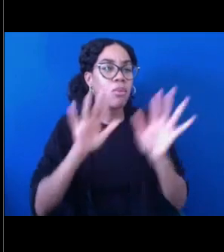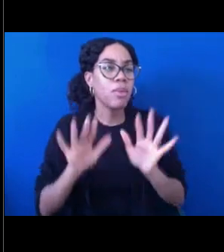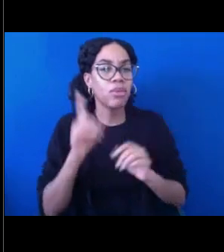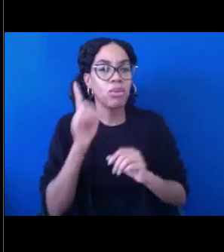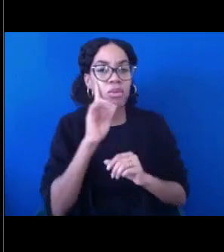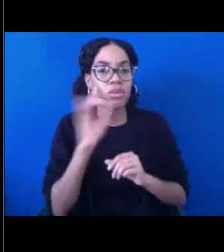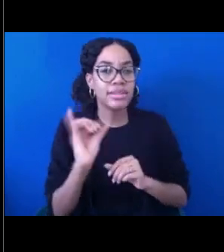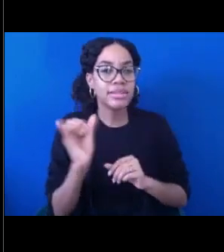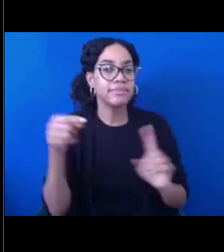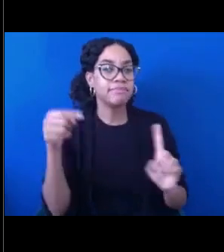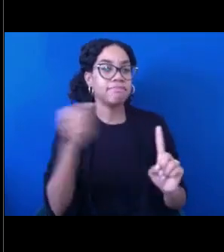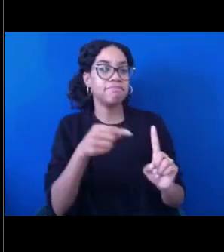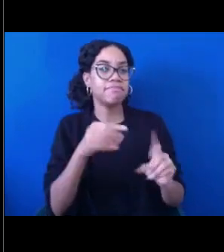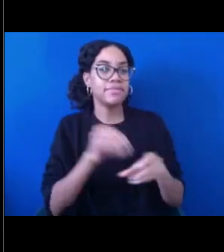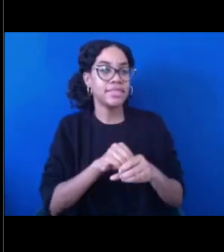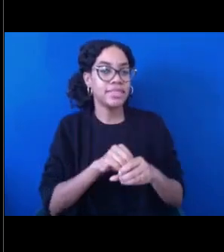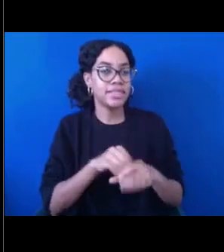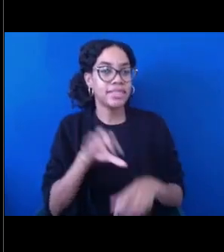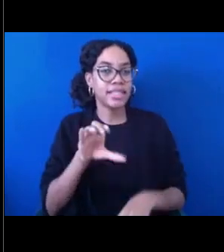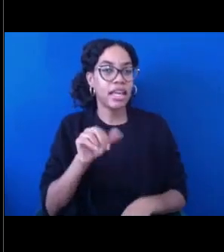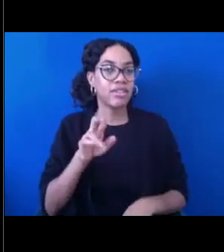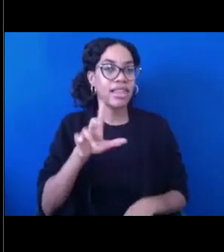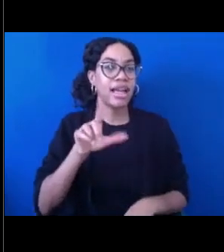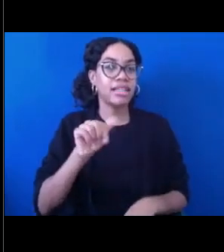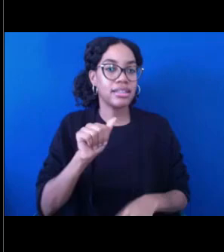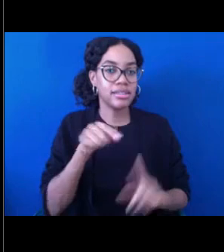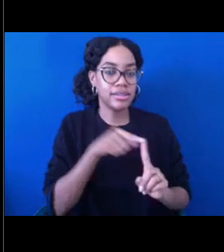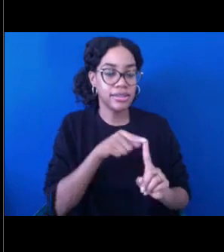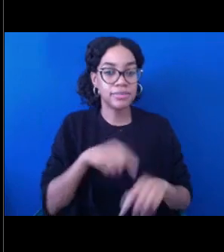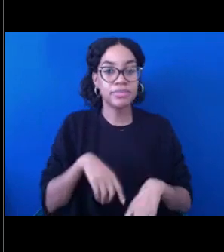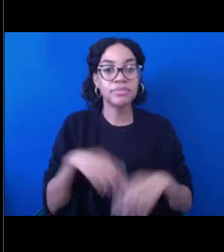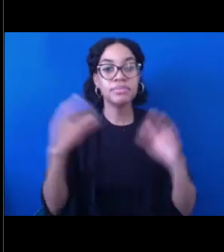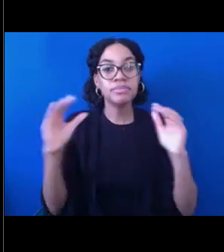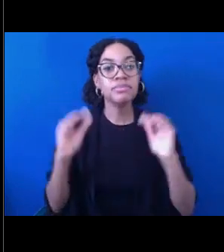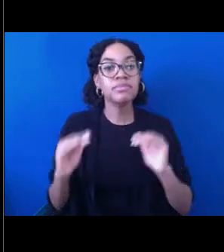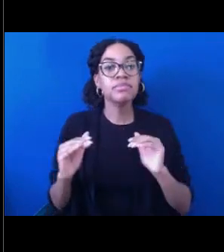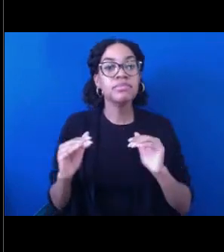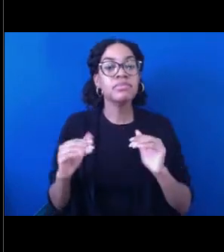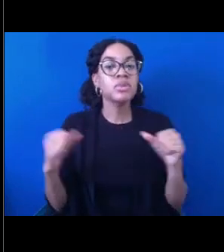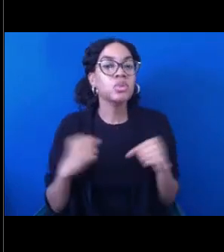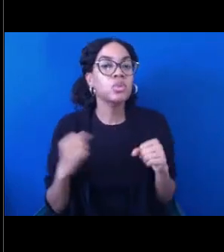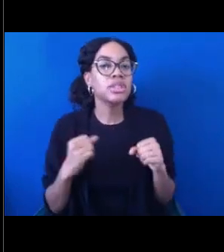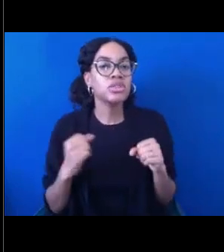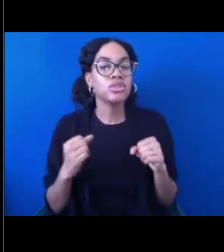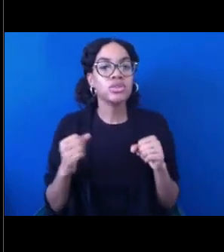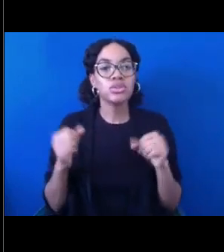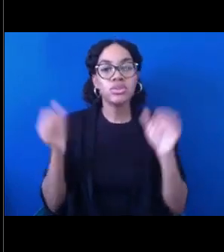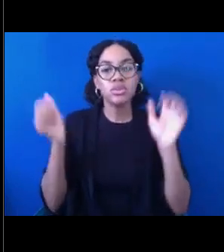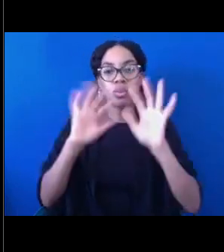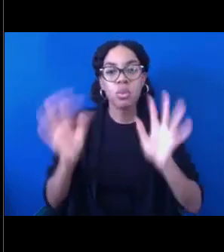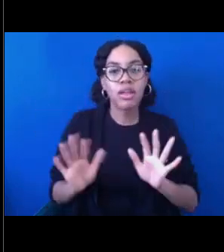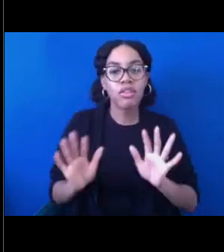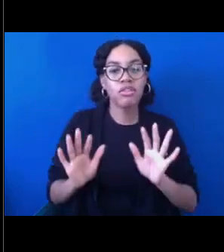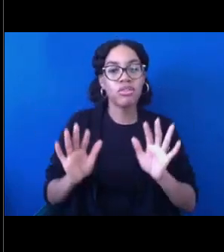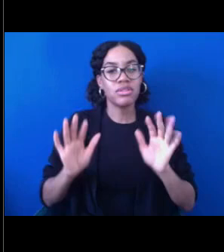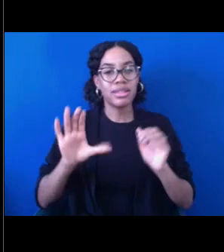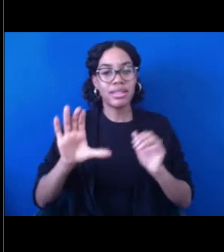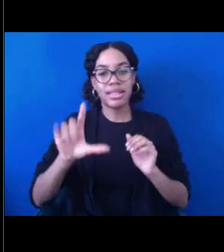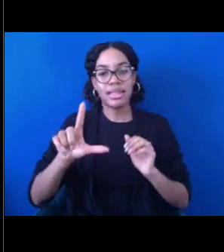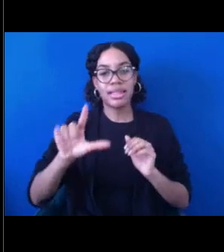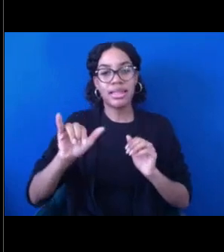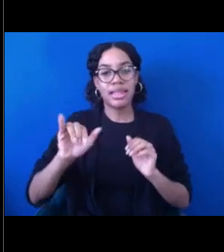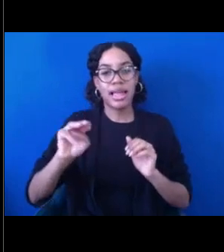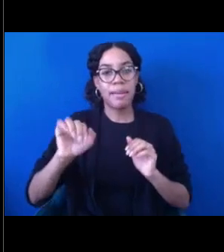thing that everybody will think about. Winter weather, climate patterns. There are certain things that we look for on the grander scale.